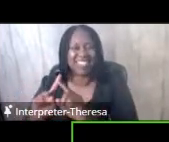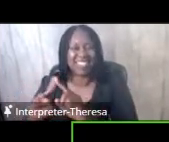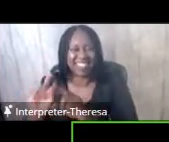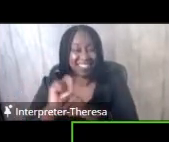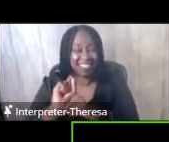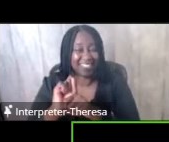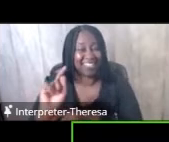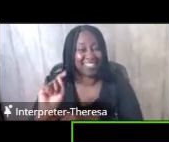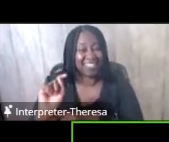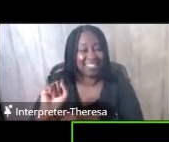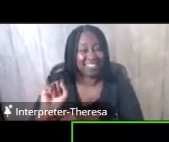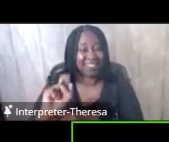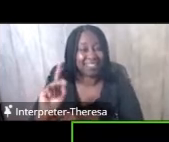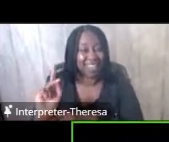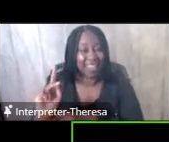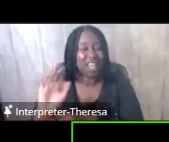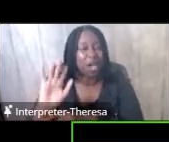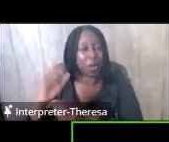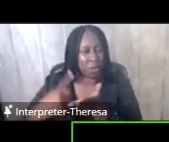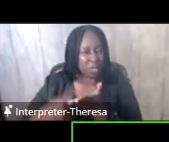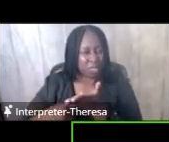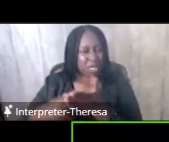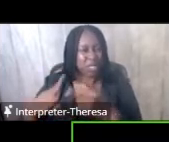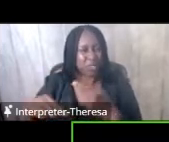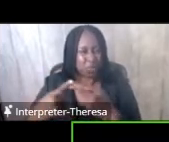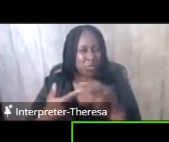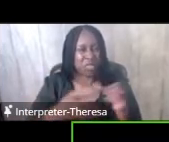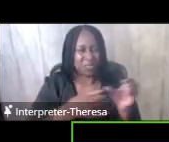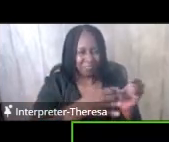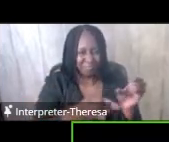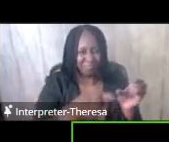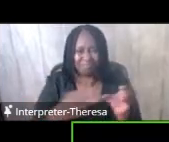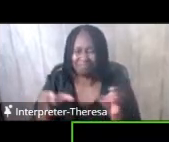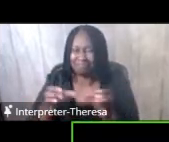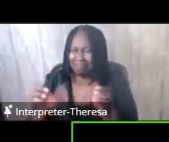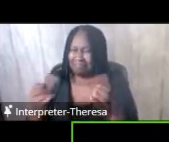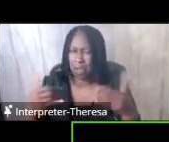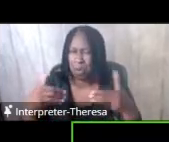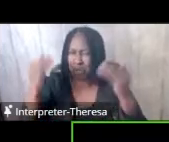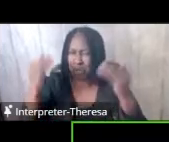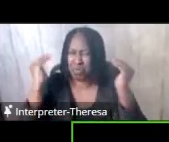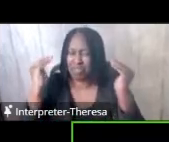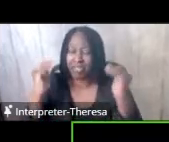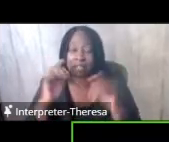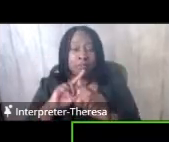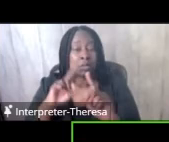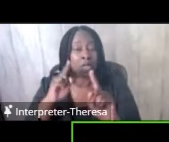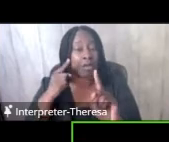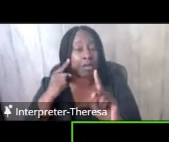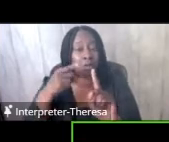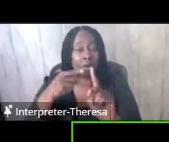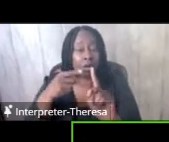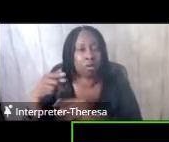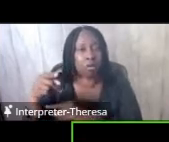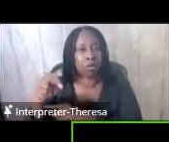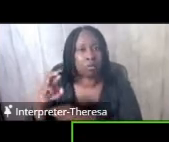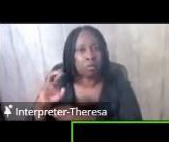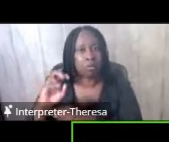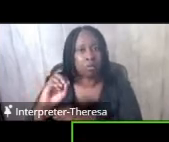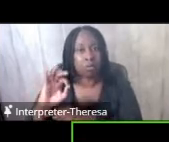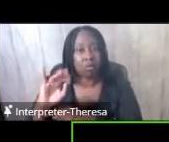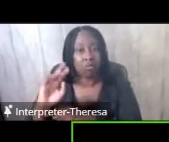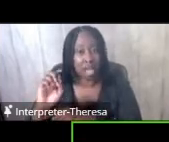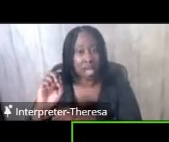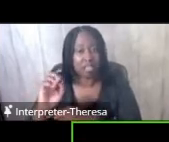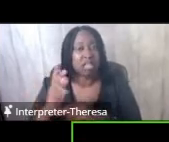say in the big picture, as Donnie said, the goal is get these profiles really done so that individually we think they're strong